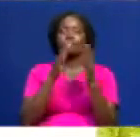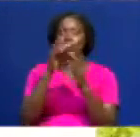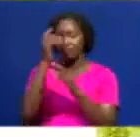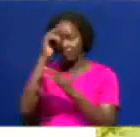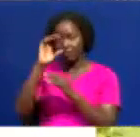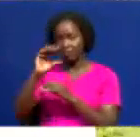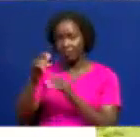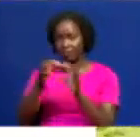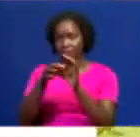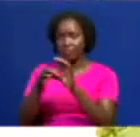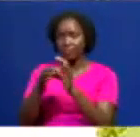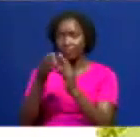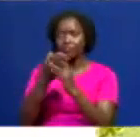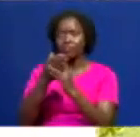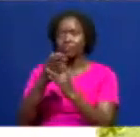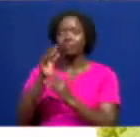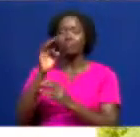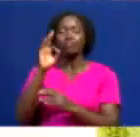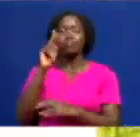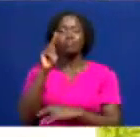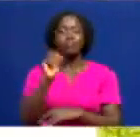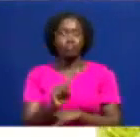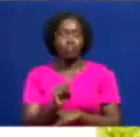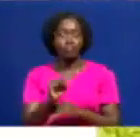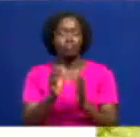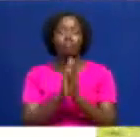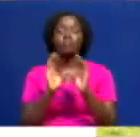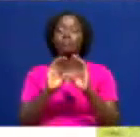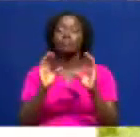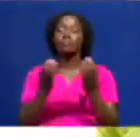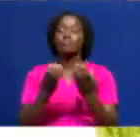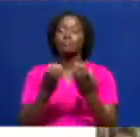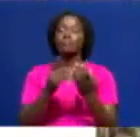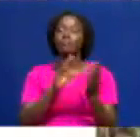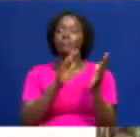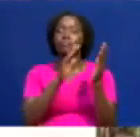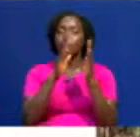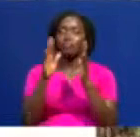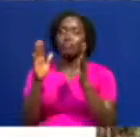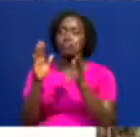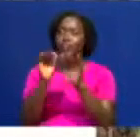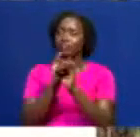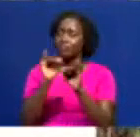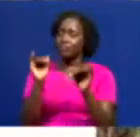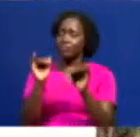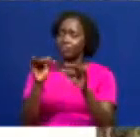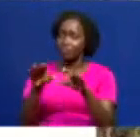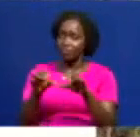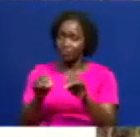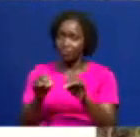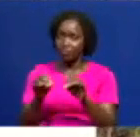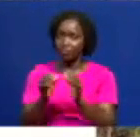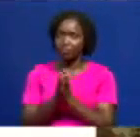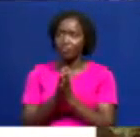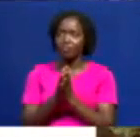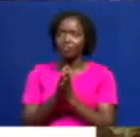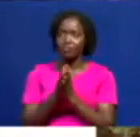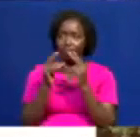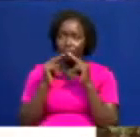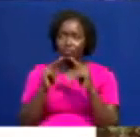But a collaboration between the Kenya Forest Service and the community saw this forest reclaimed, hence peace and